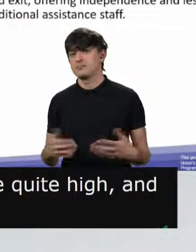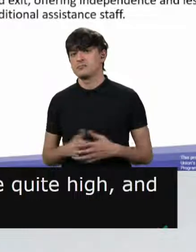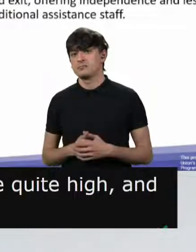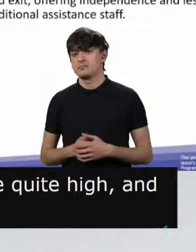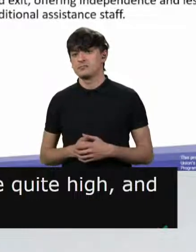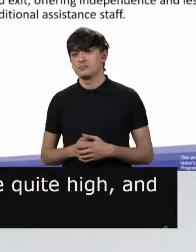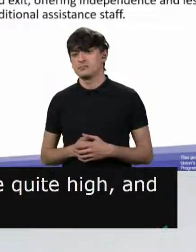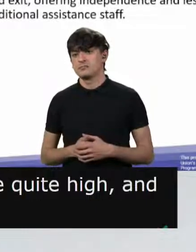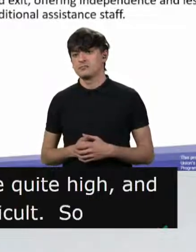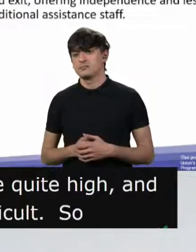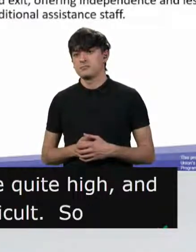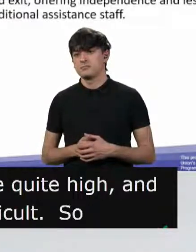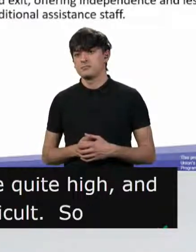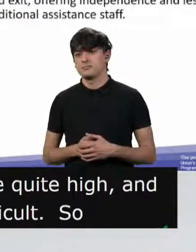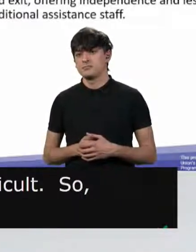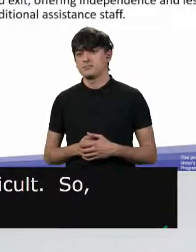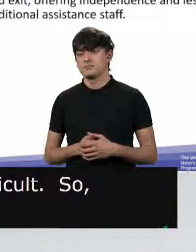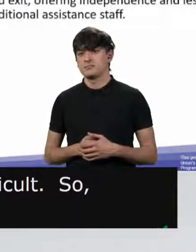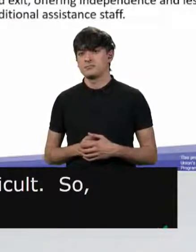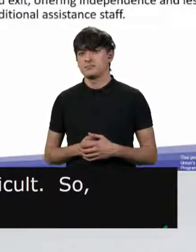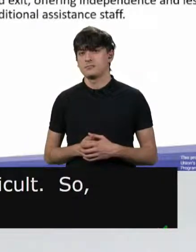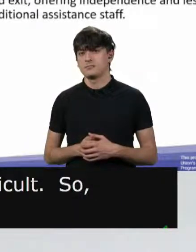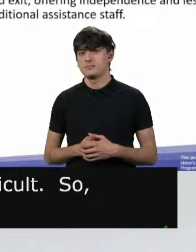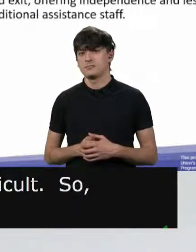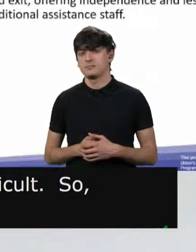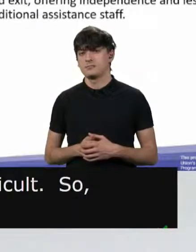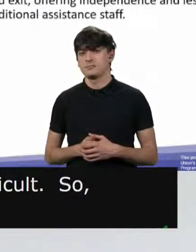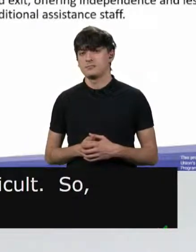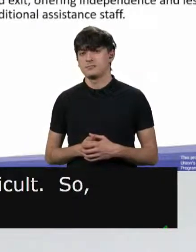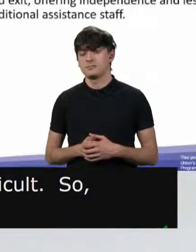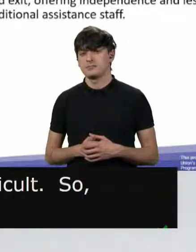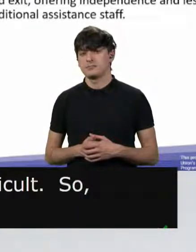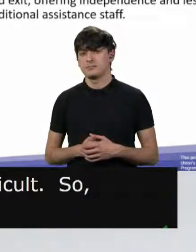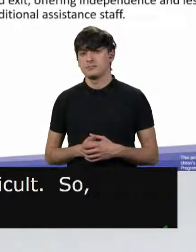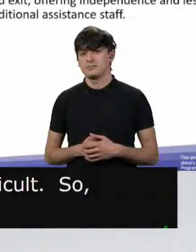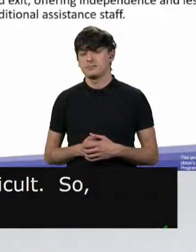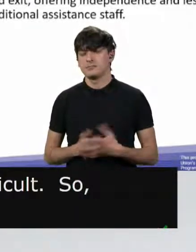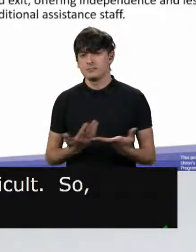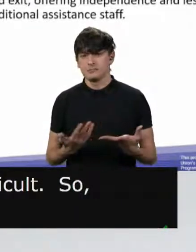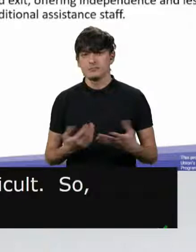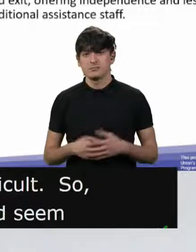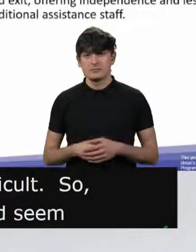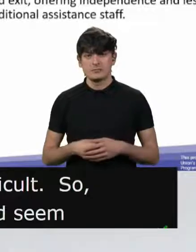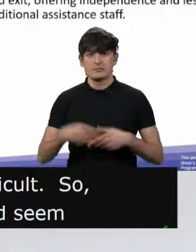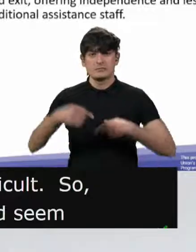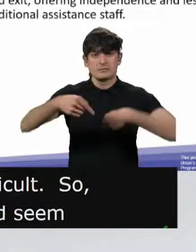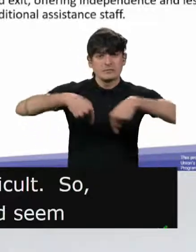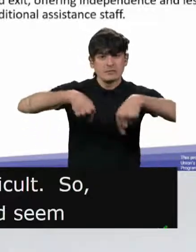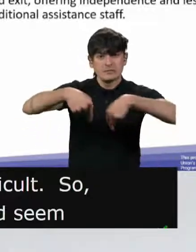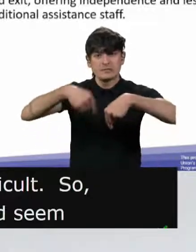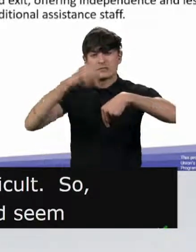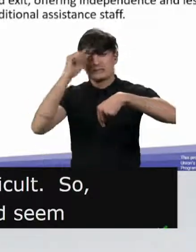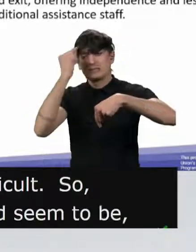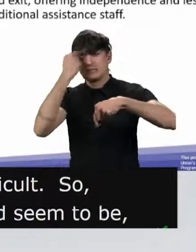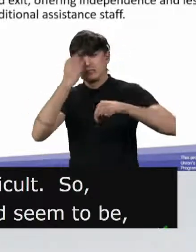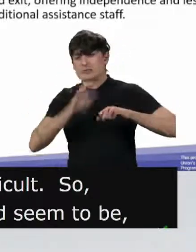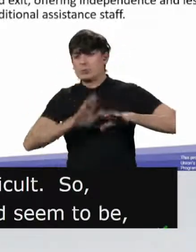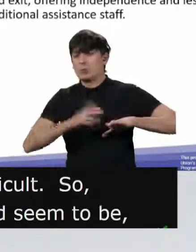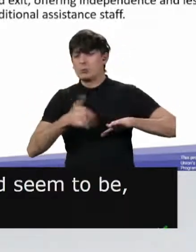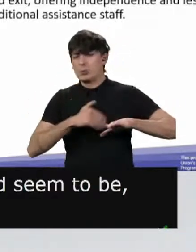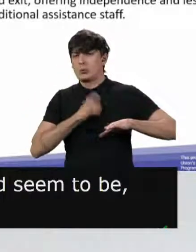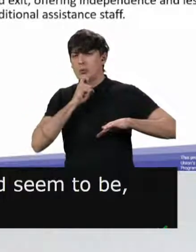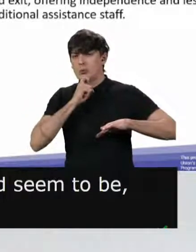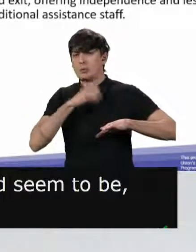So anything that can be done to automate that would seem to be perhaps more reliable than people may